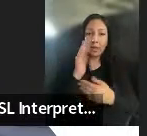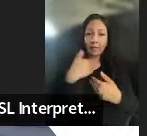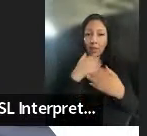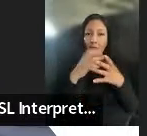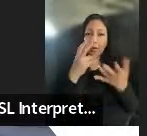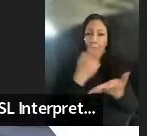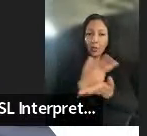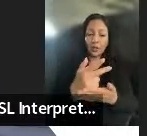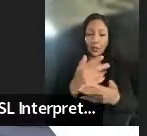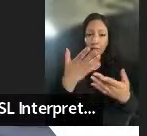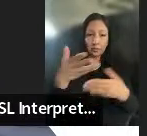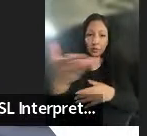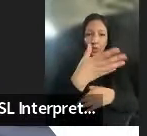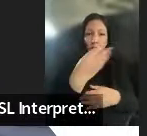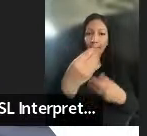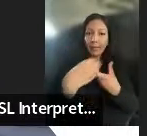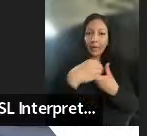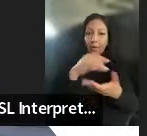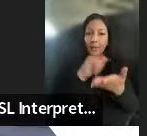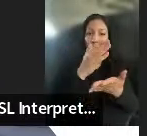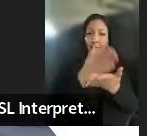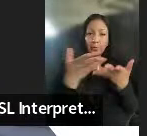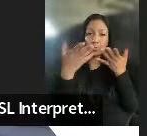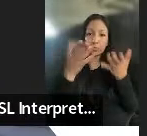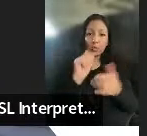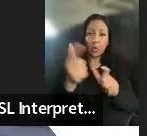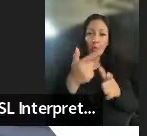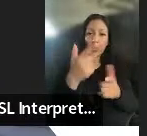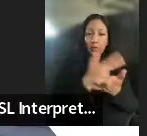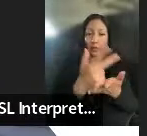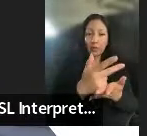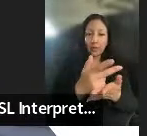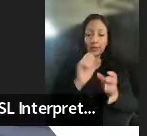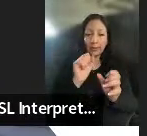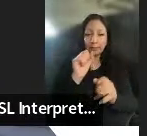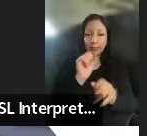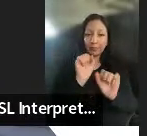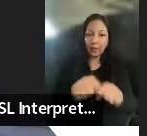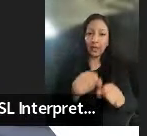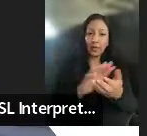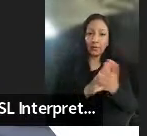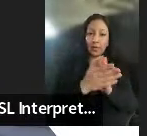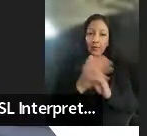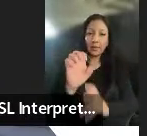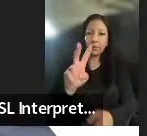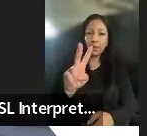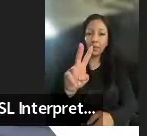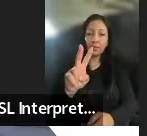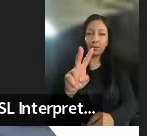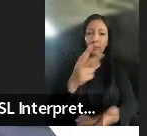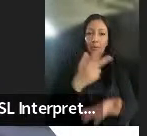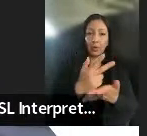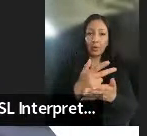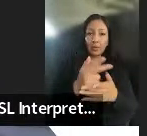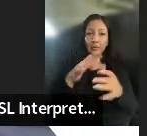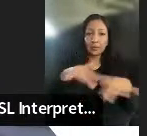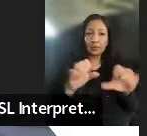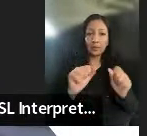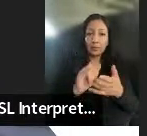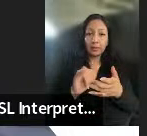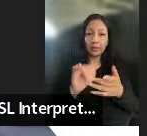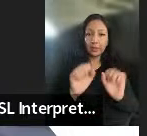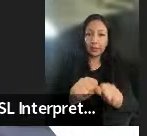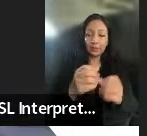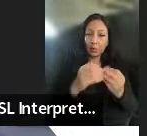out there, and part of this proposal is to make sure that all the parking spaces that are out there can be EV charging spaces, and that portions of them can even